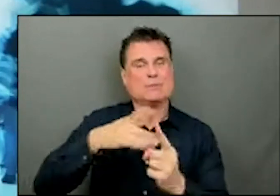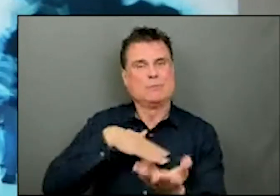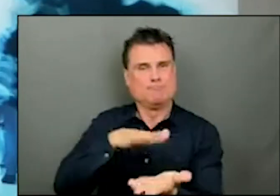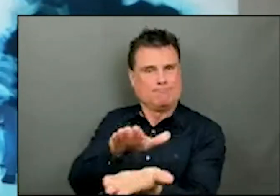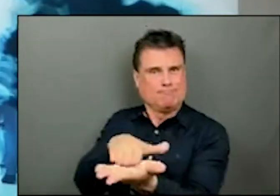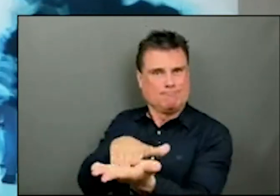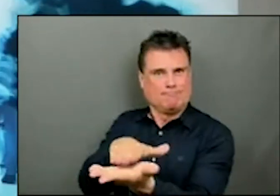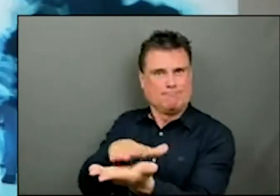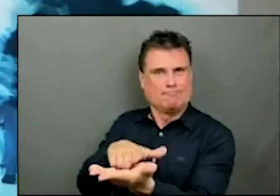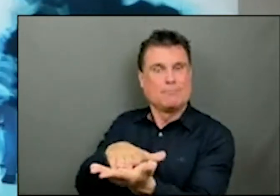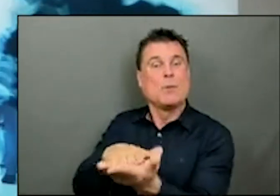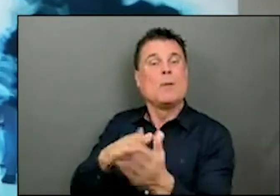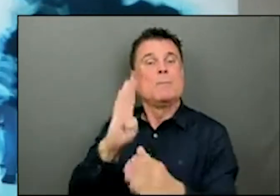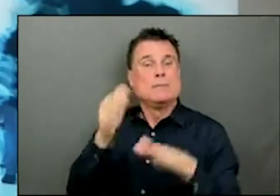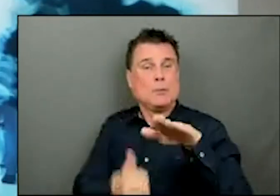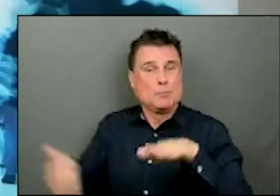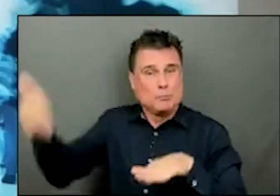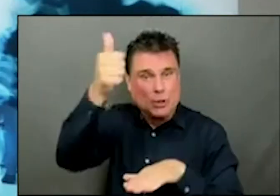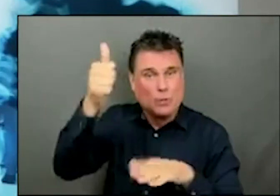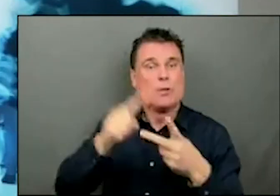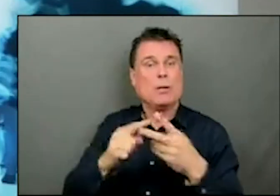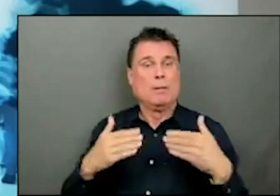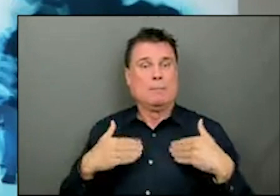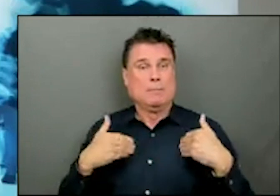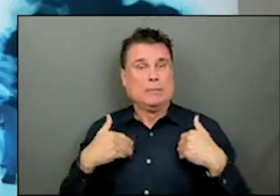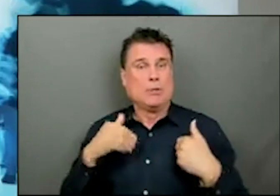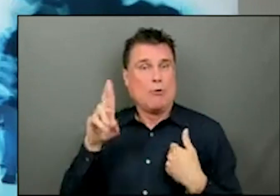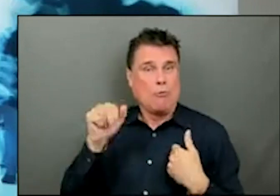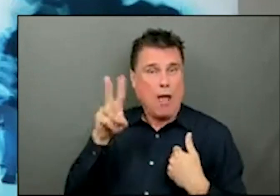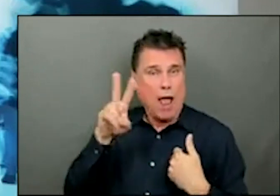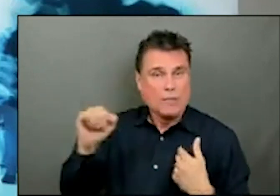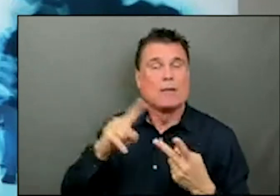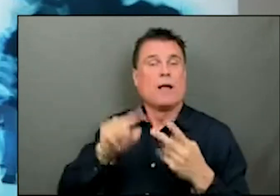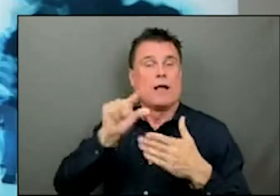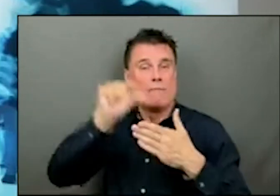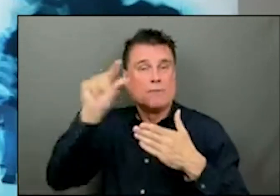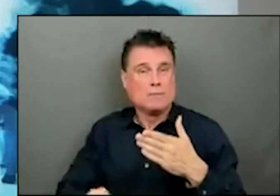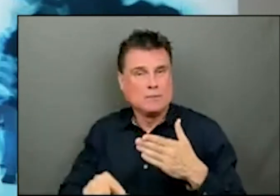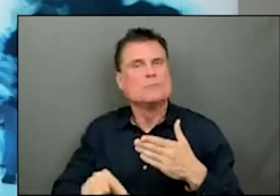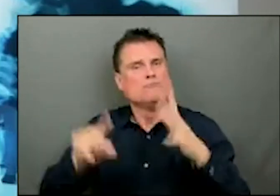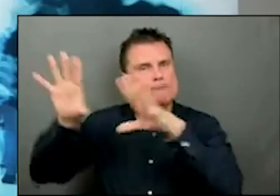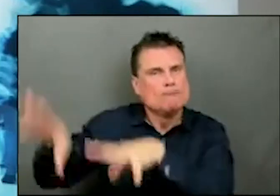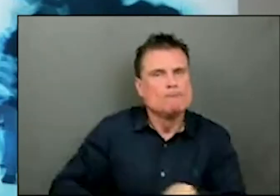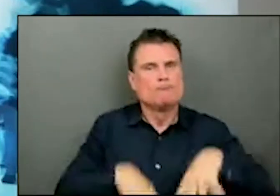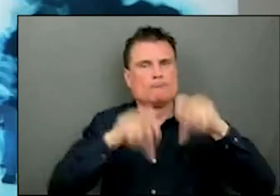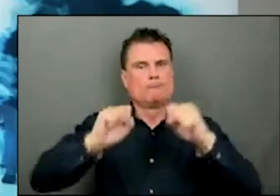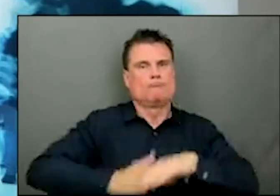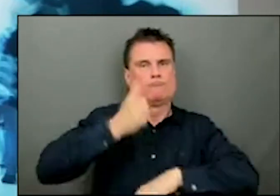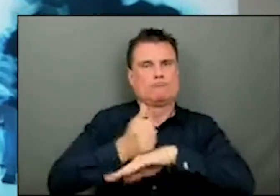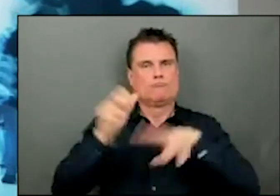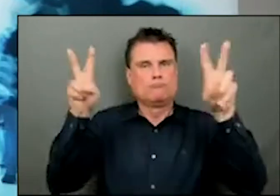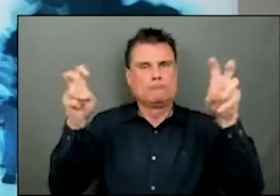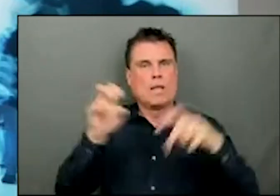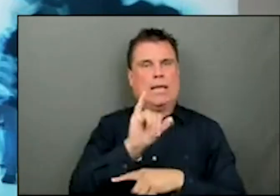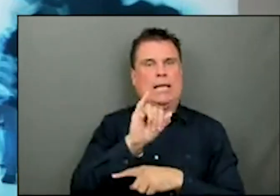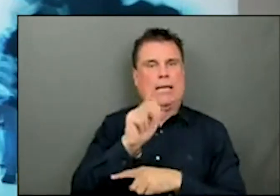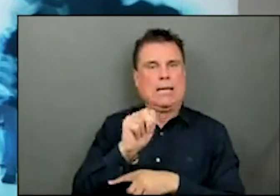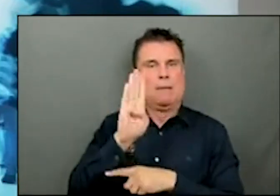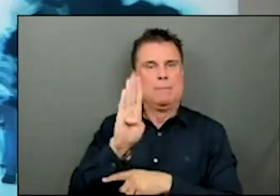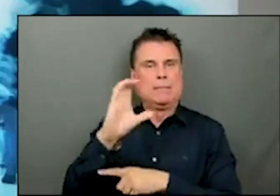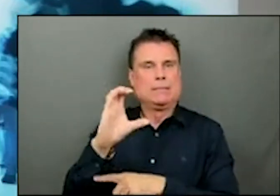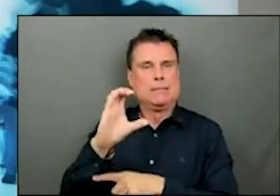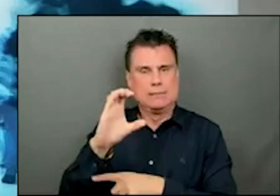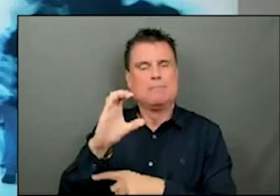Kahlon, and the BC government on taking this bold step of launching the InBC Fund. On behalf of the life sciences sector, we couldn't be